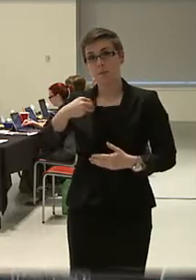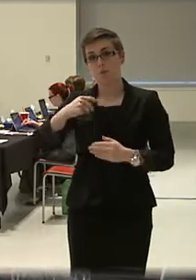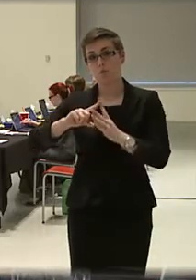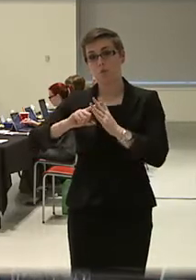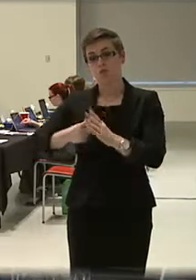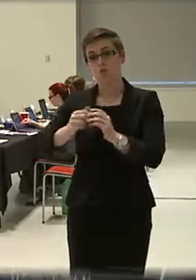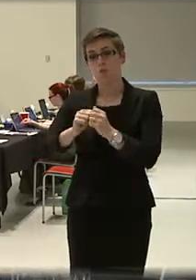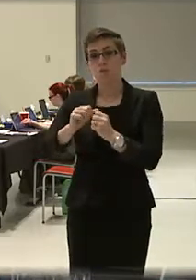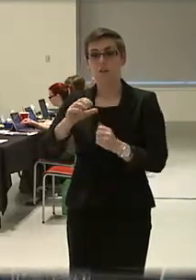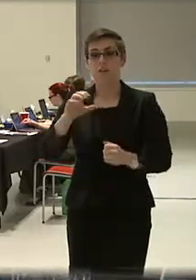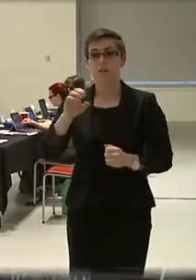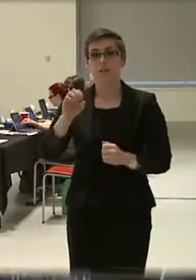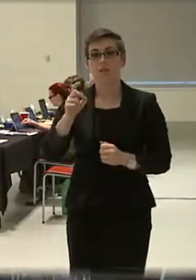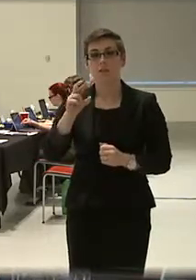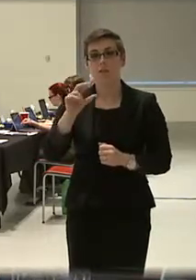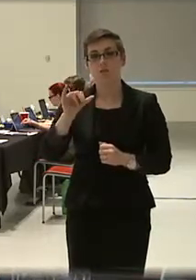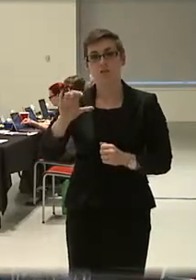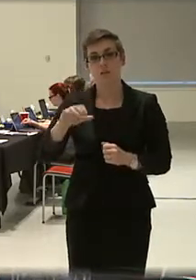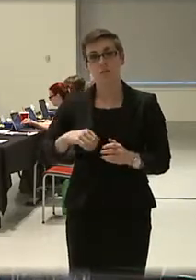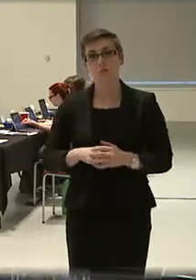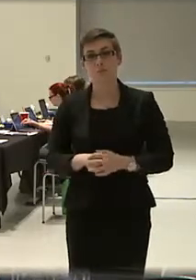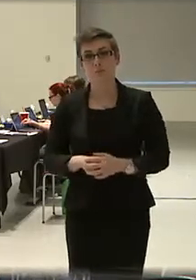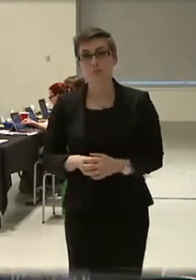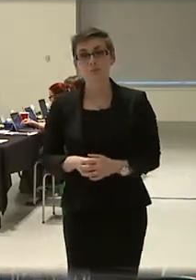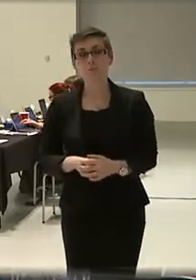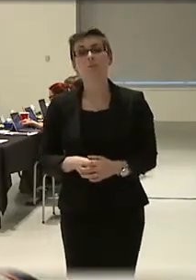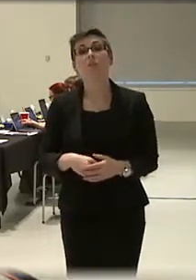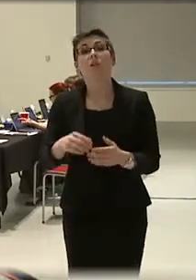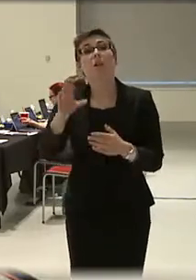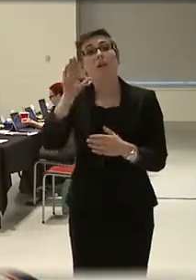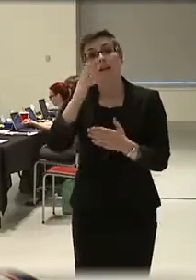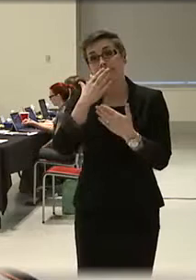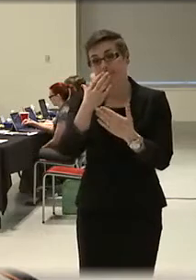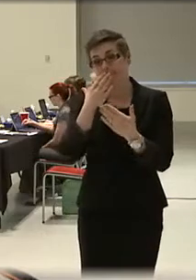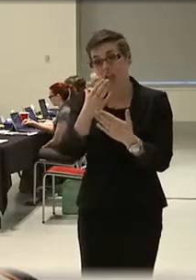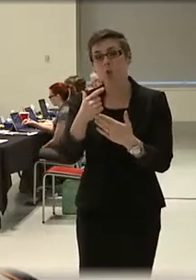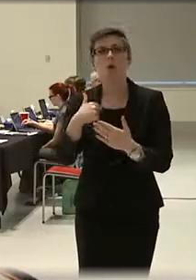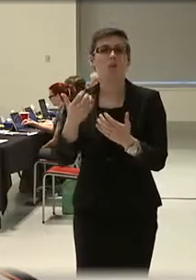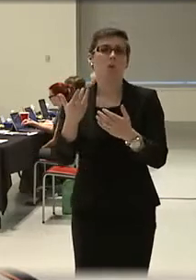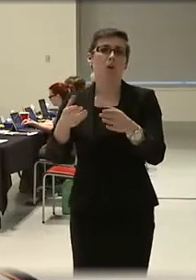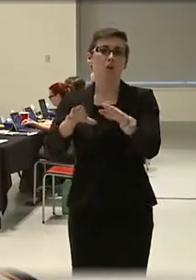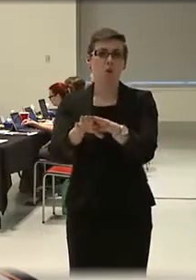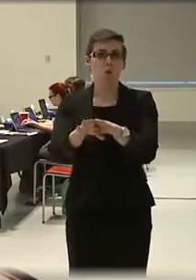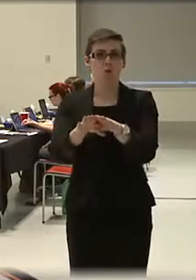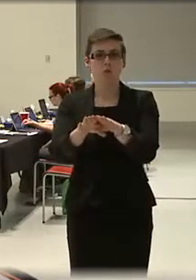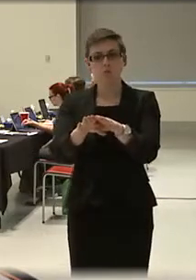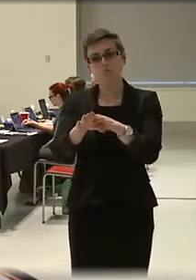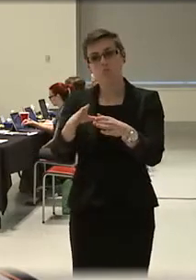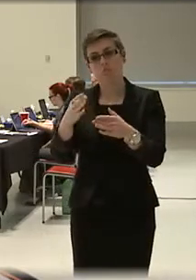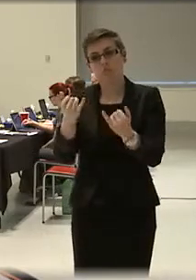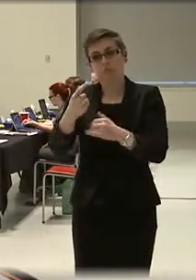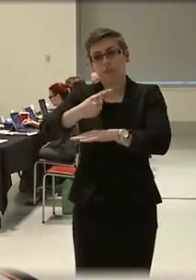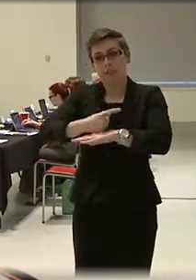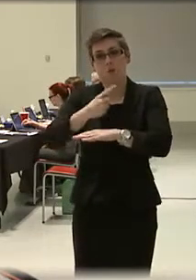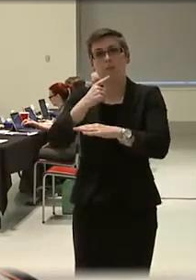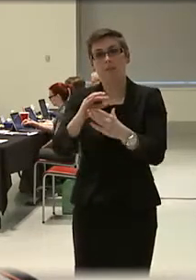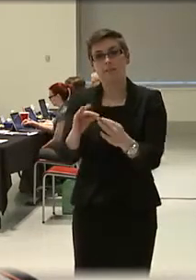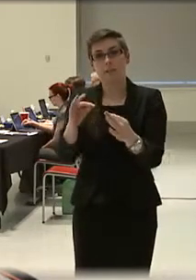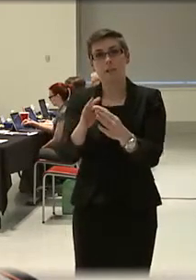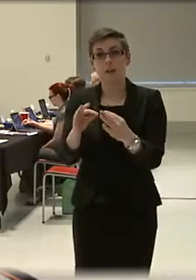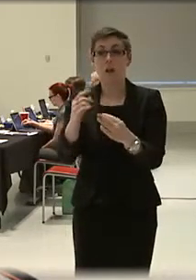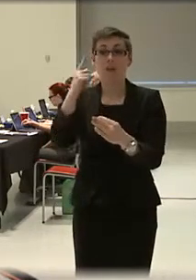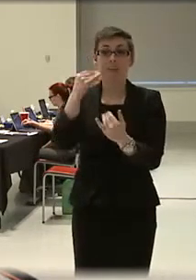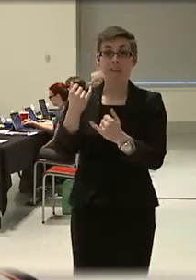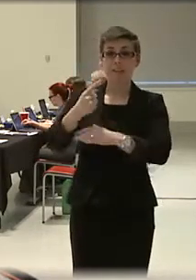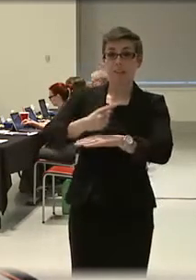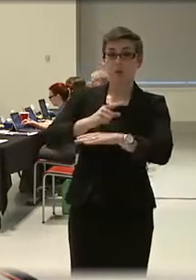Alexander. Thank you, Mr. Chairman. I would just like to close by saying that I think today was an